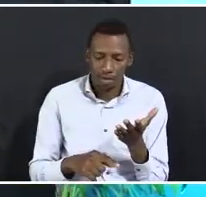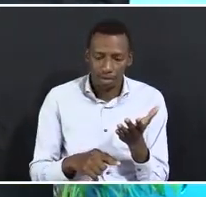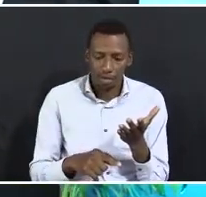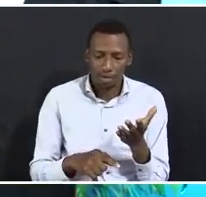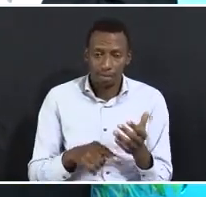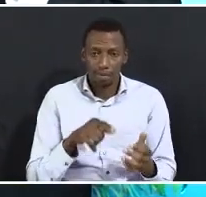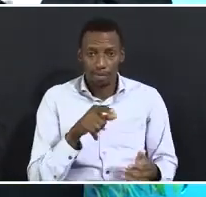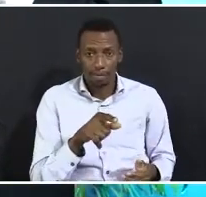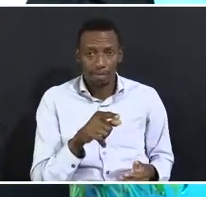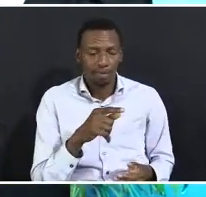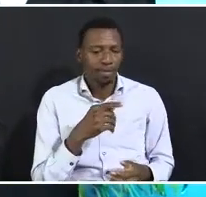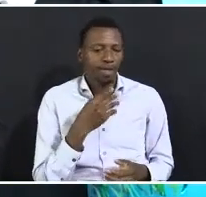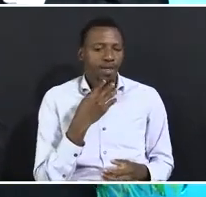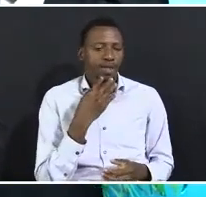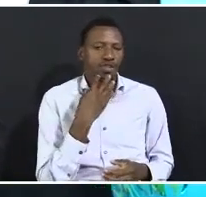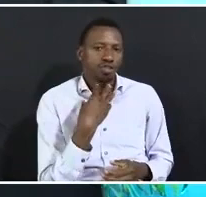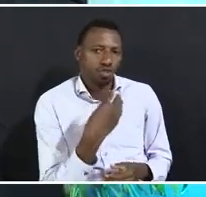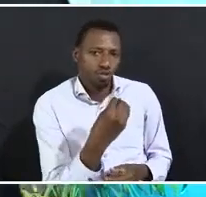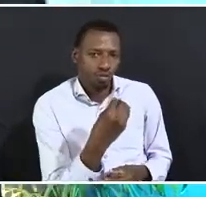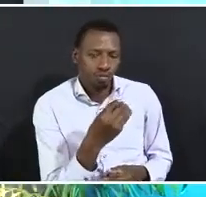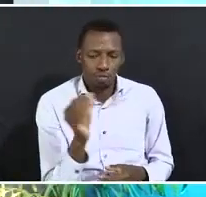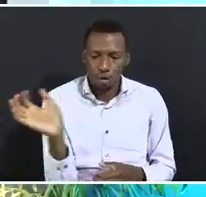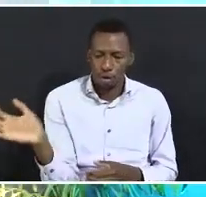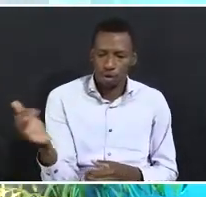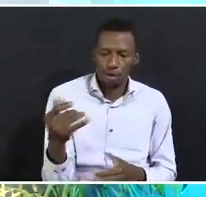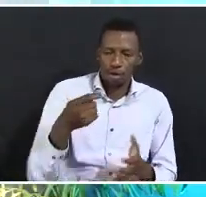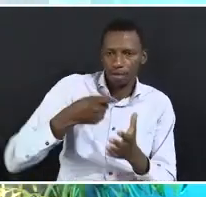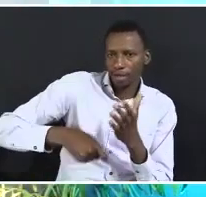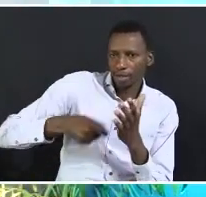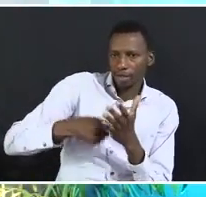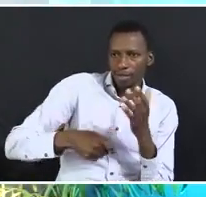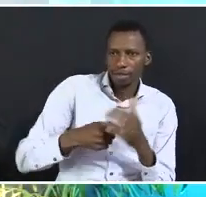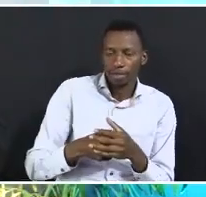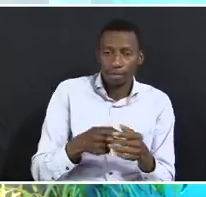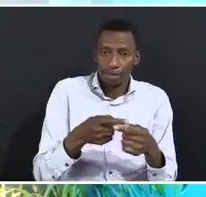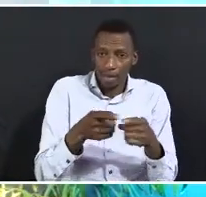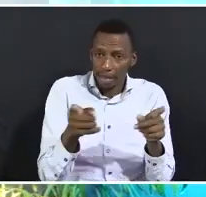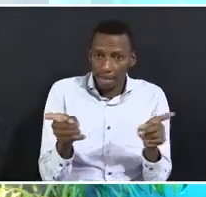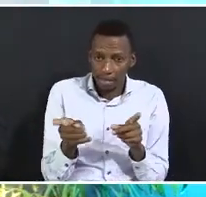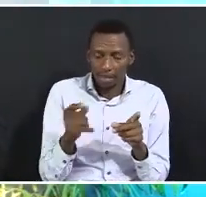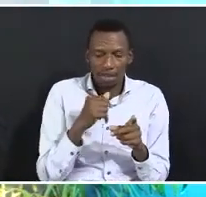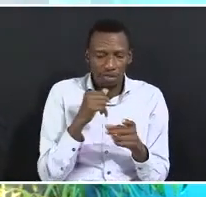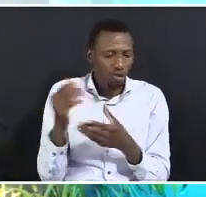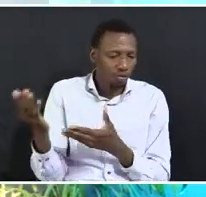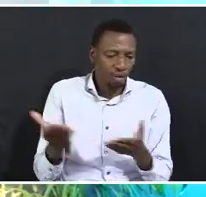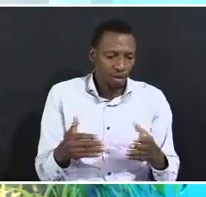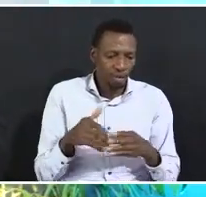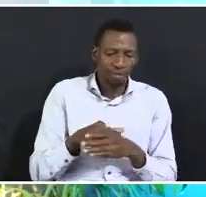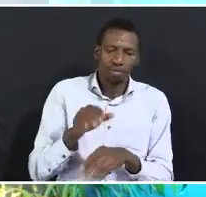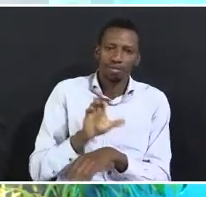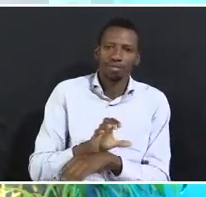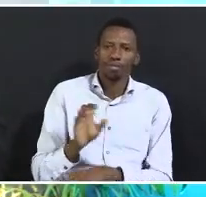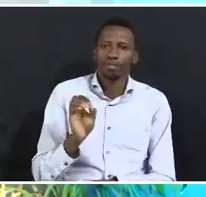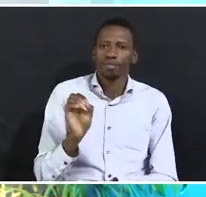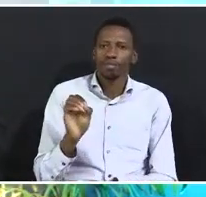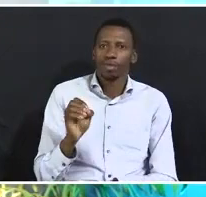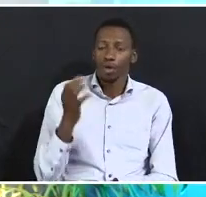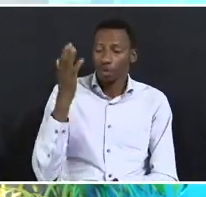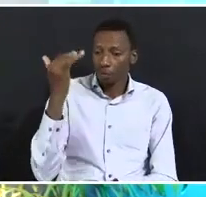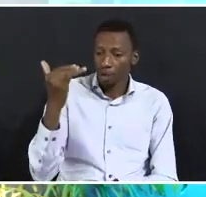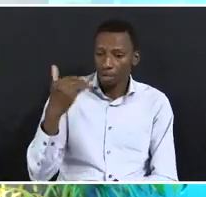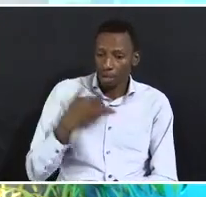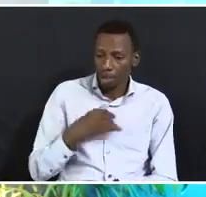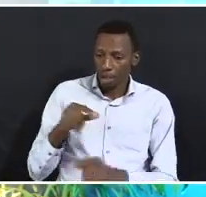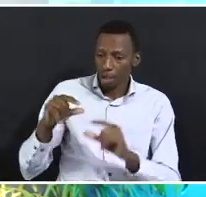Jew, it's a tax collectors. Tax collectors were not even welcome in church. Because there was a group